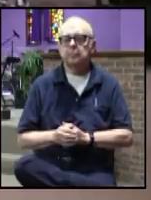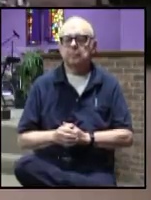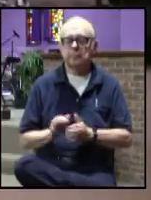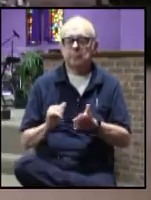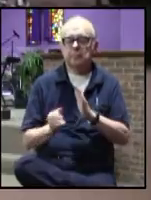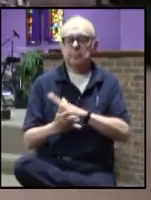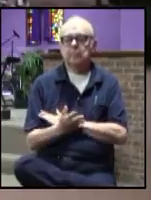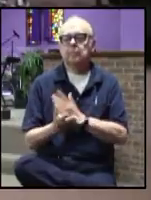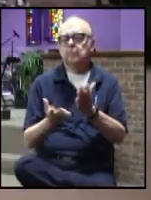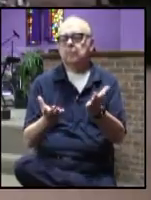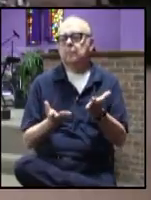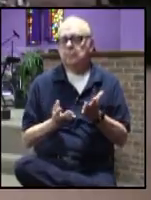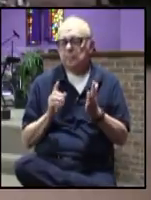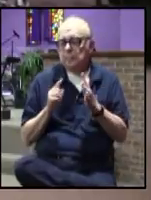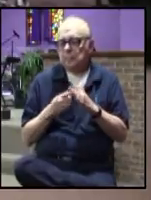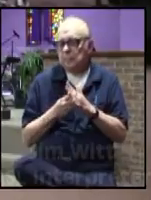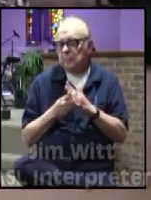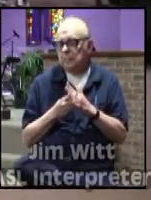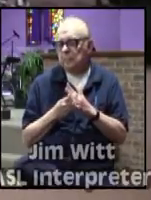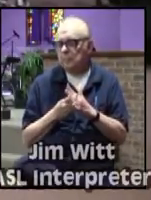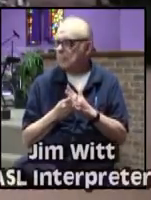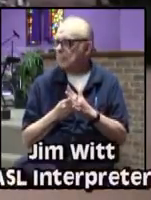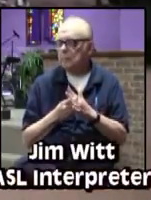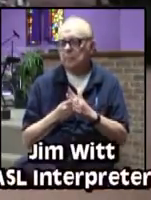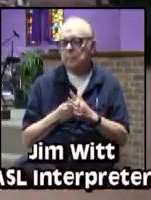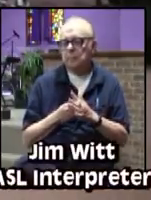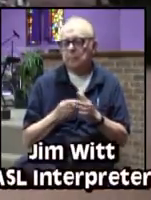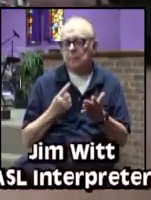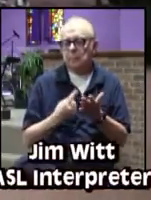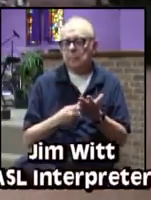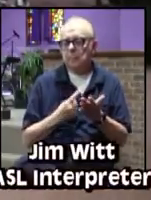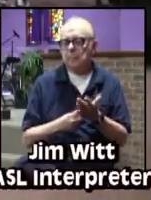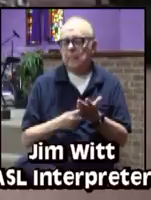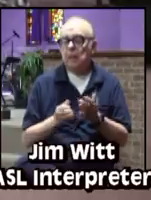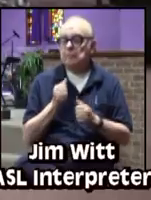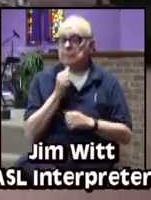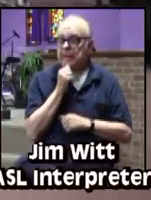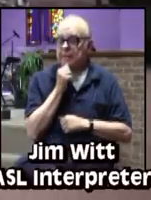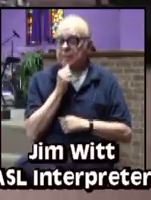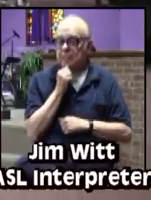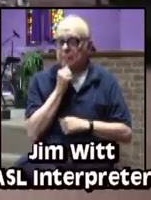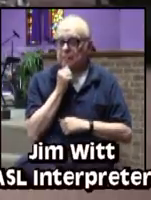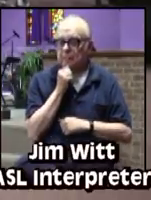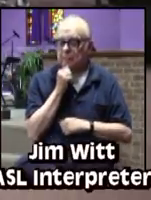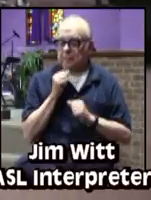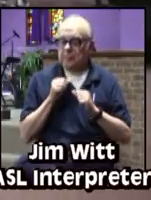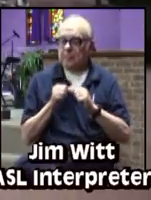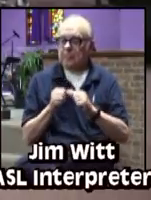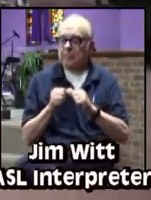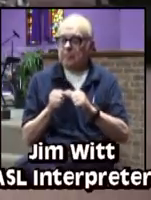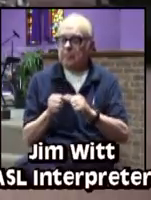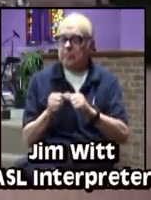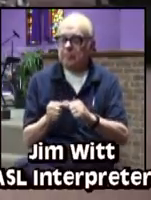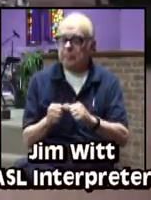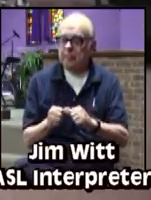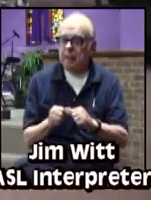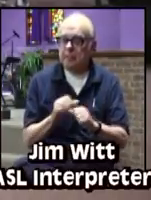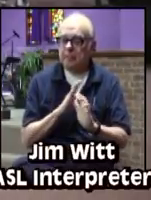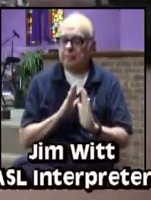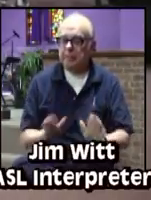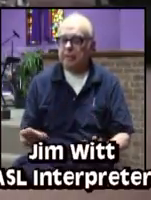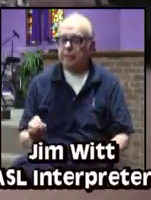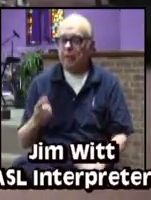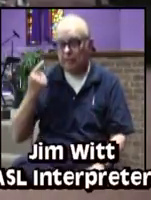this morning we want to start talking about patience, perseverance, and peace of mind.